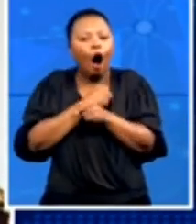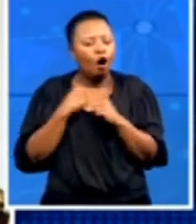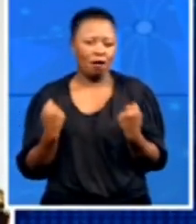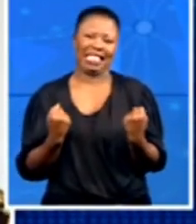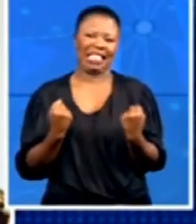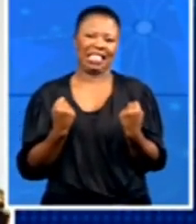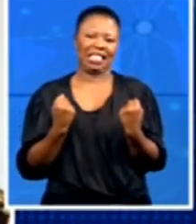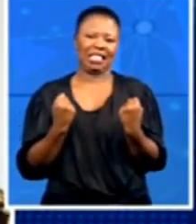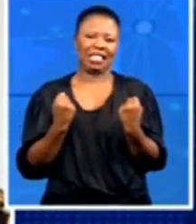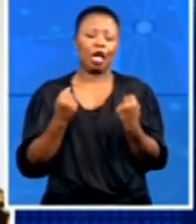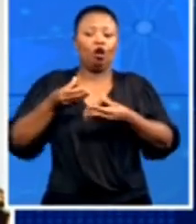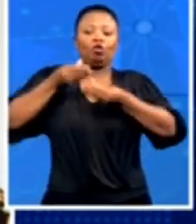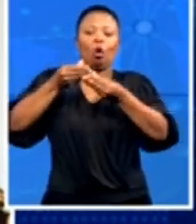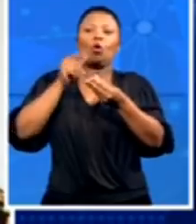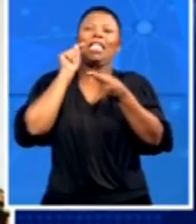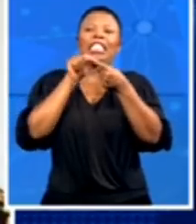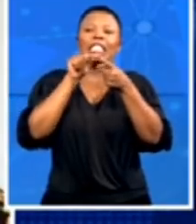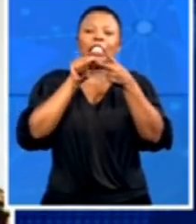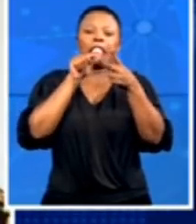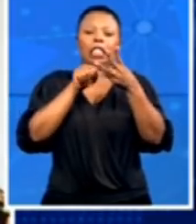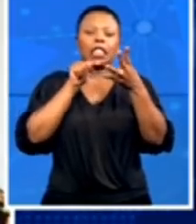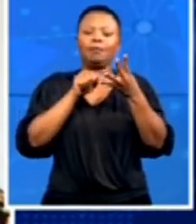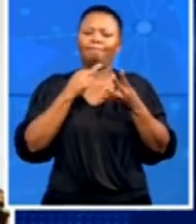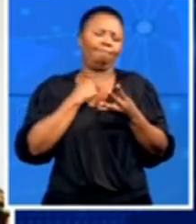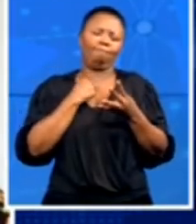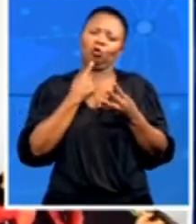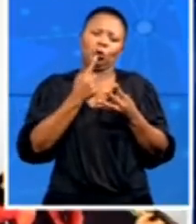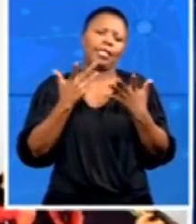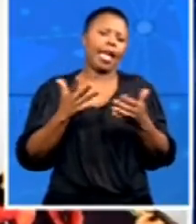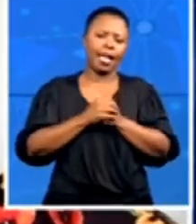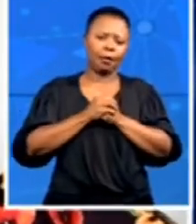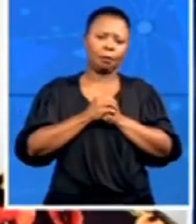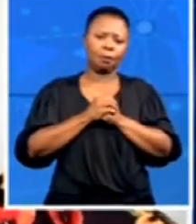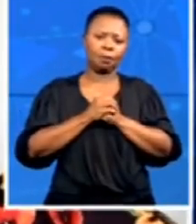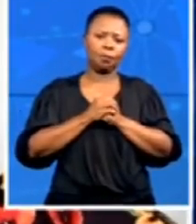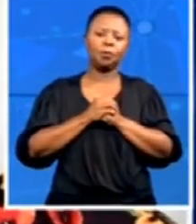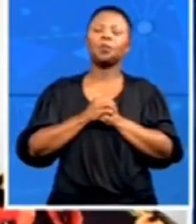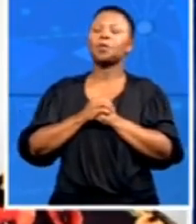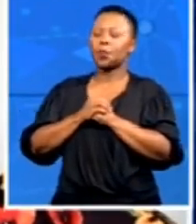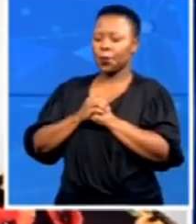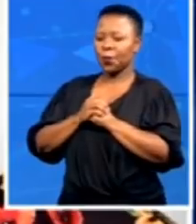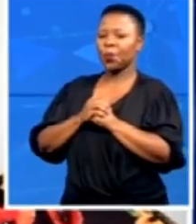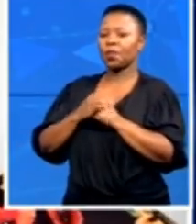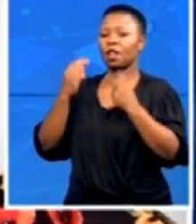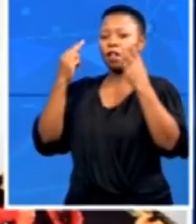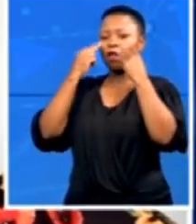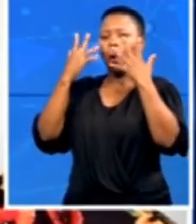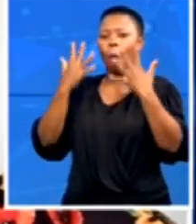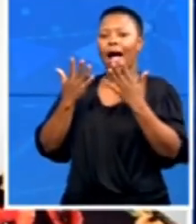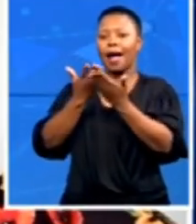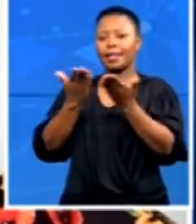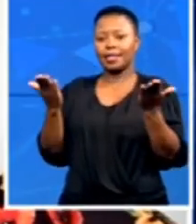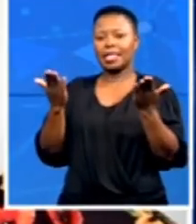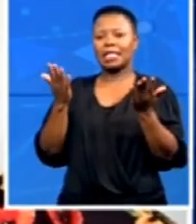we have lost. Give the viewers a sense, Speaker, with regards to similar incidents in this precinct in the